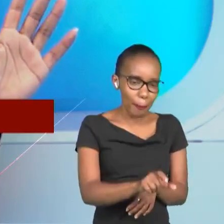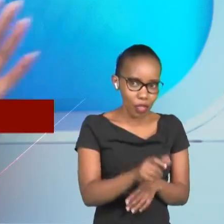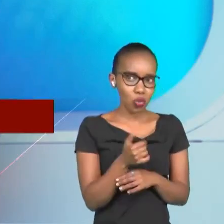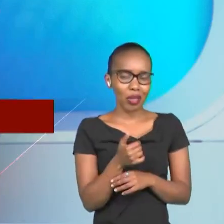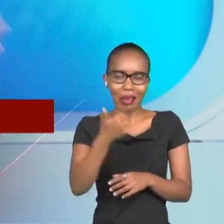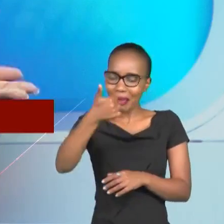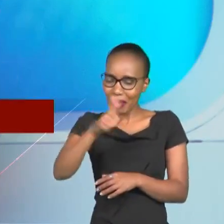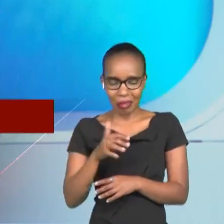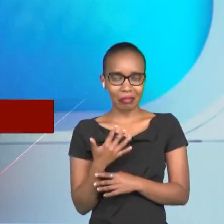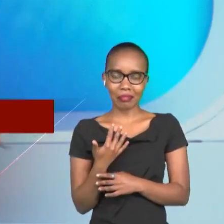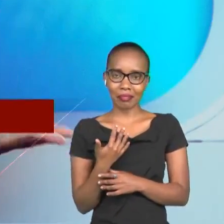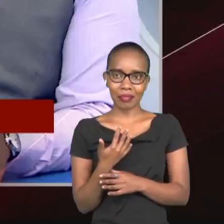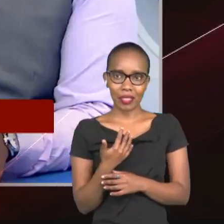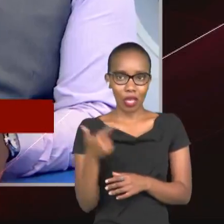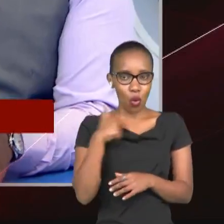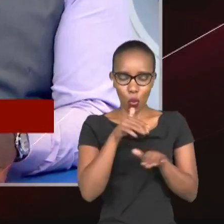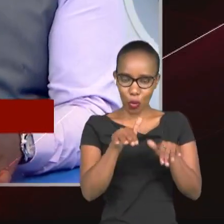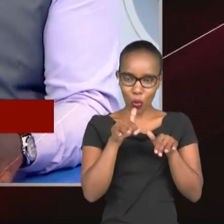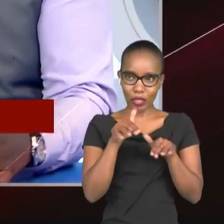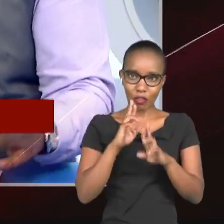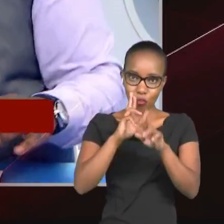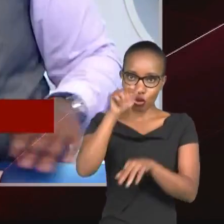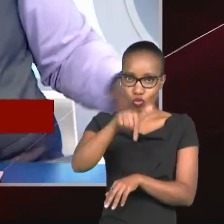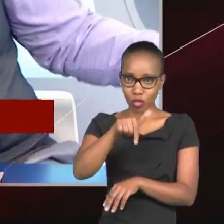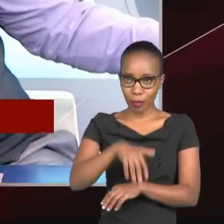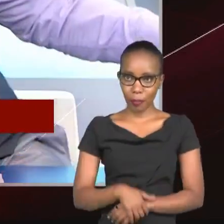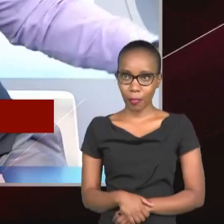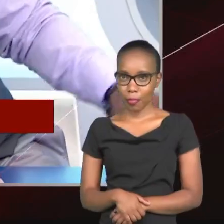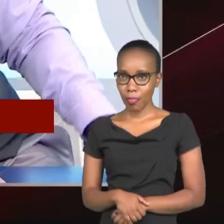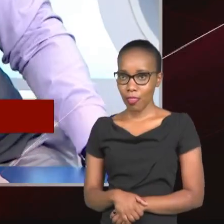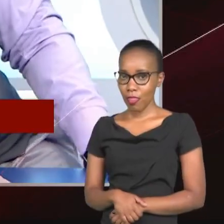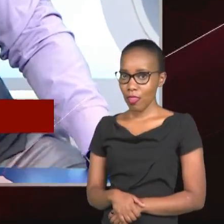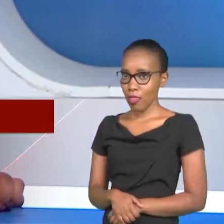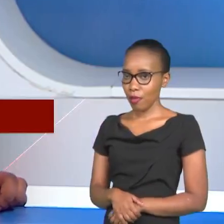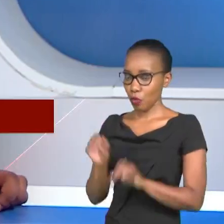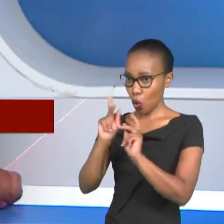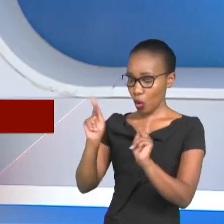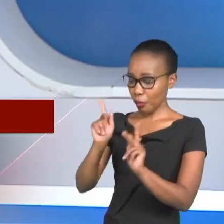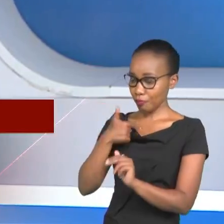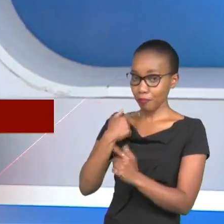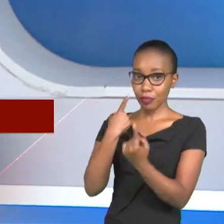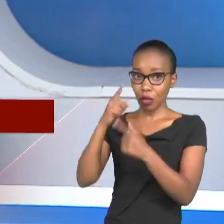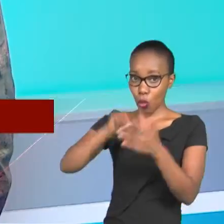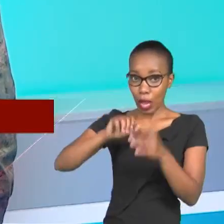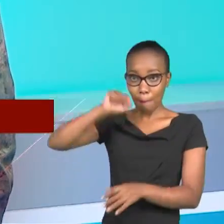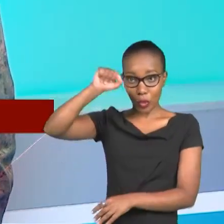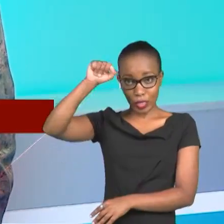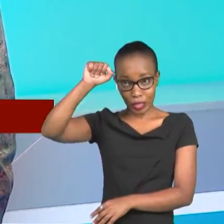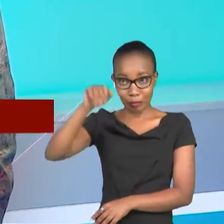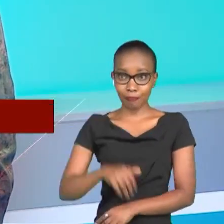case. So we are just waiting for the outcome for this particular case. My good friend, I can tell you, politics